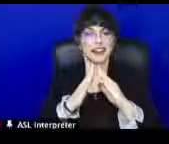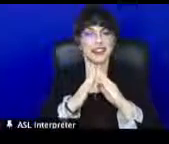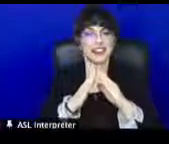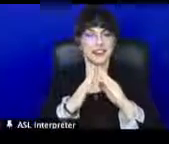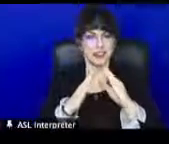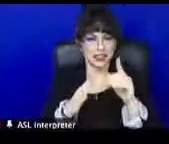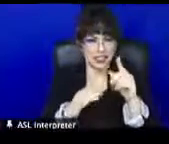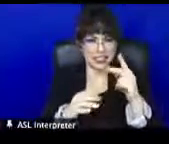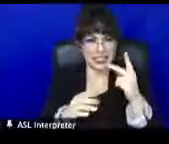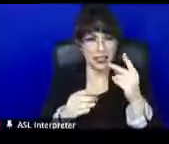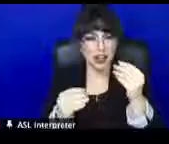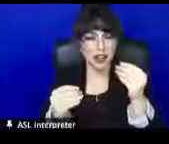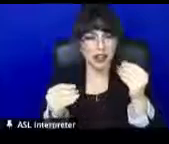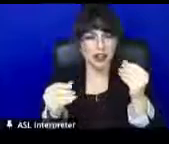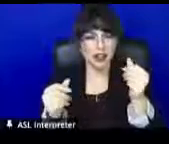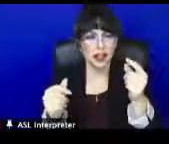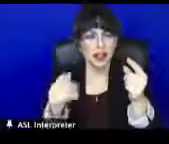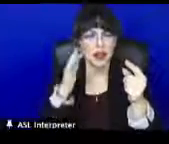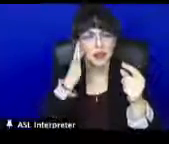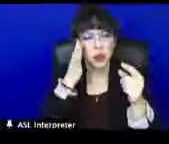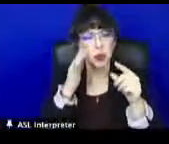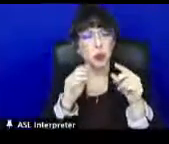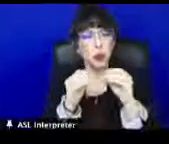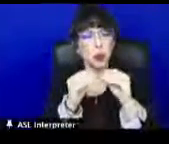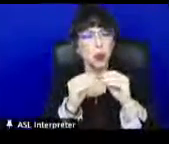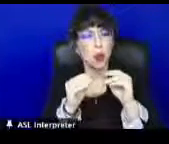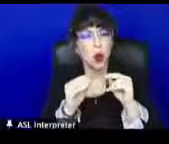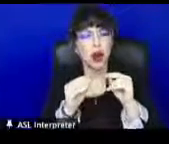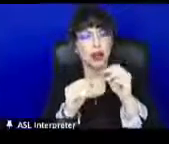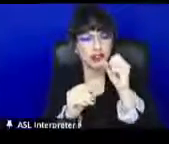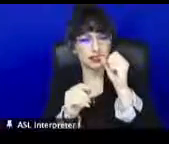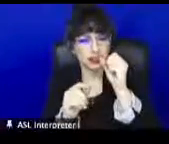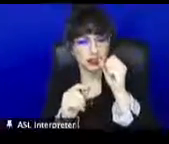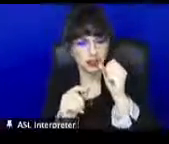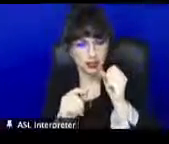there. In any case, move the map south.